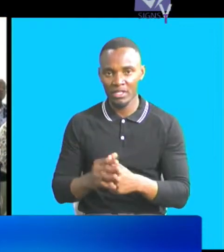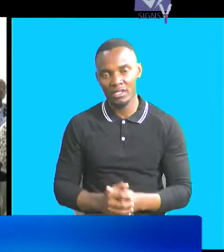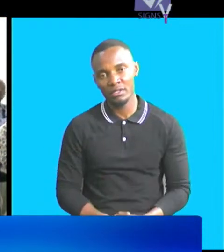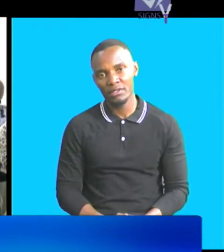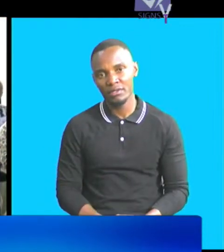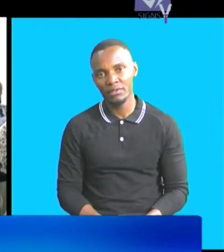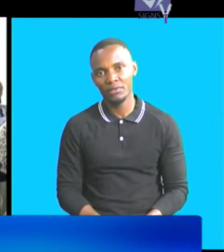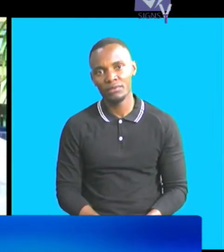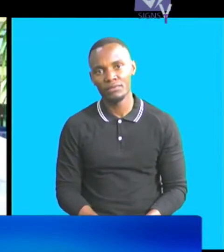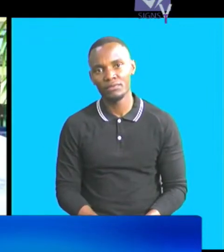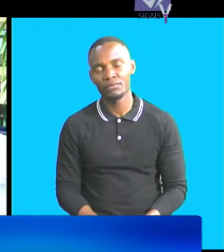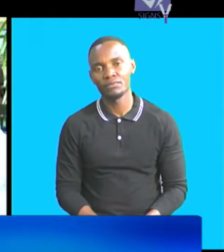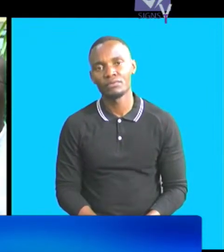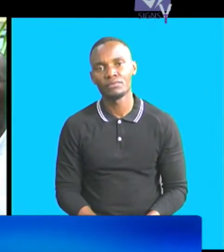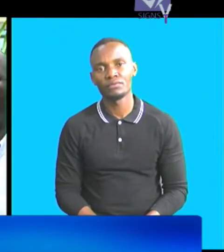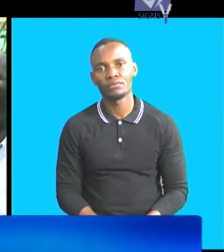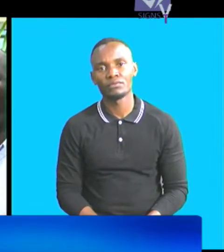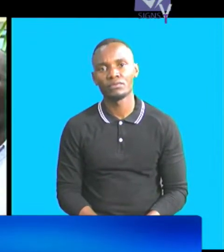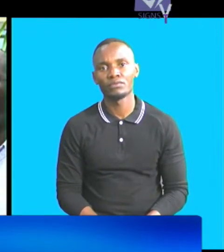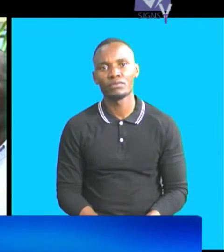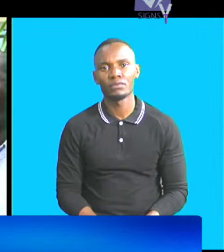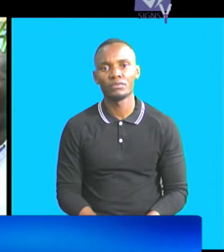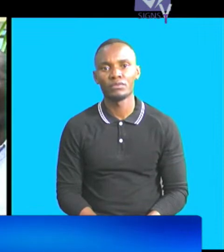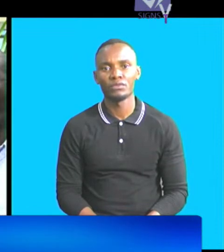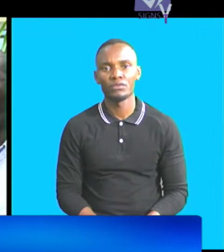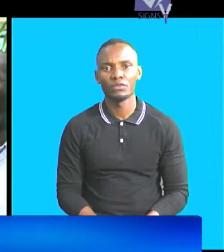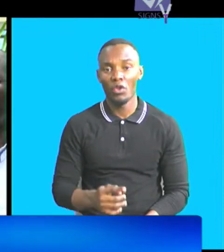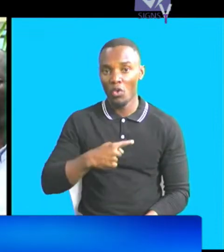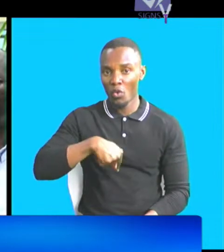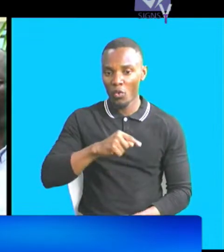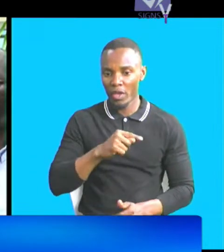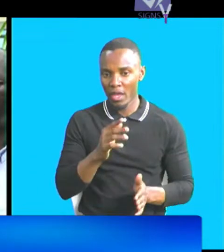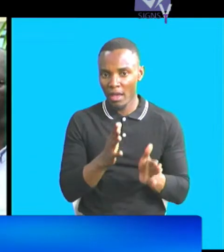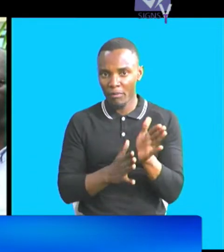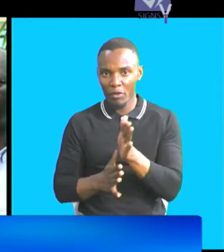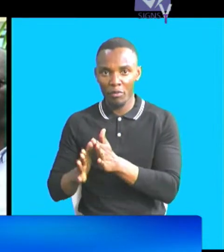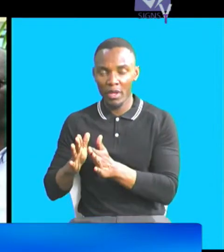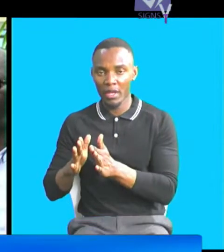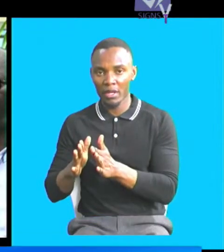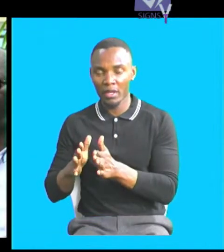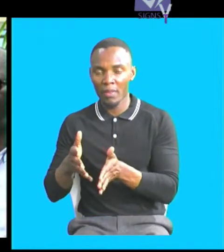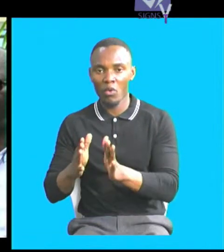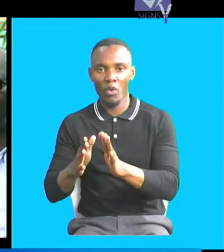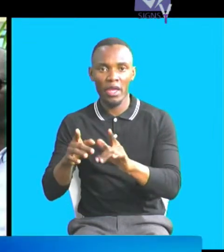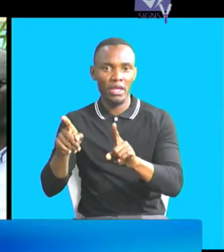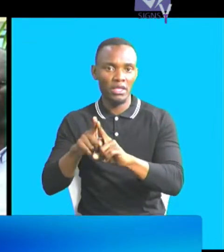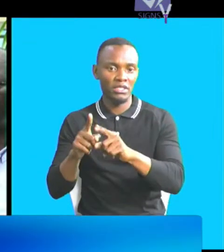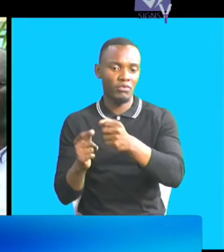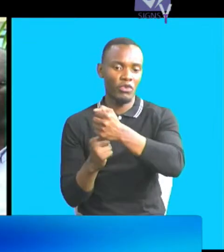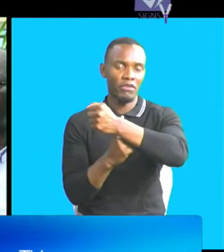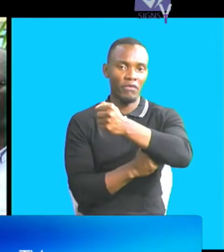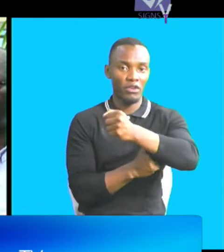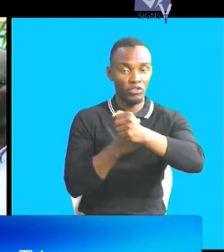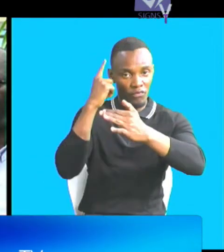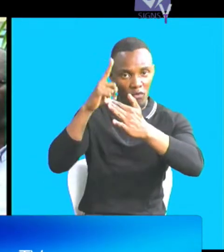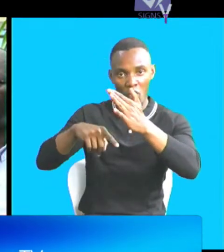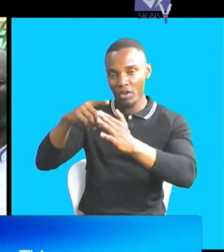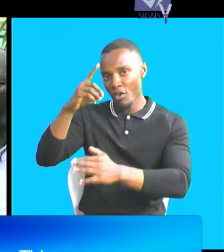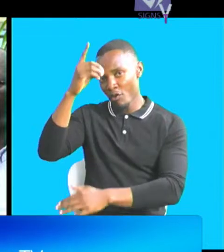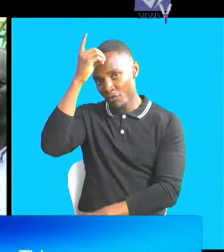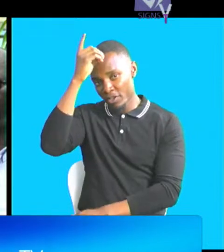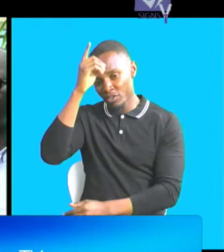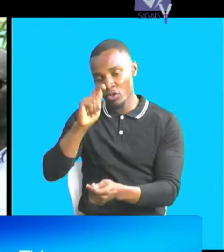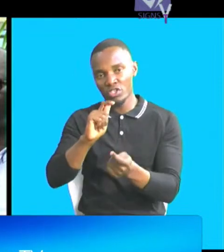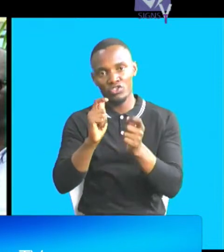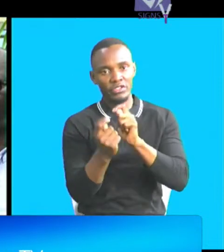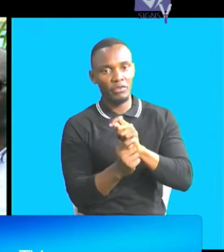initiatives. We are preparing the way and the foundation for rural economic transformation. Our